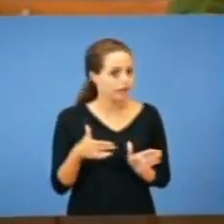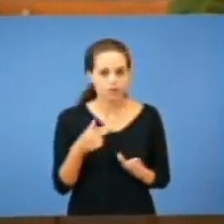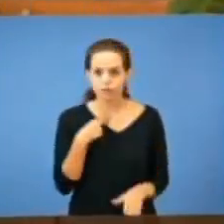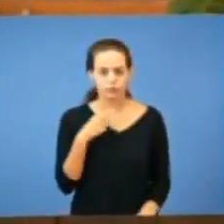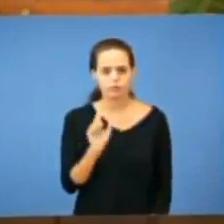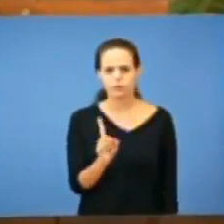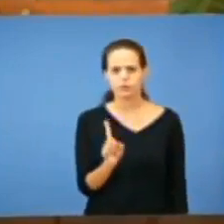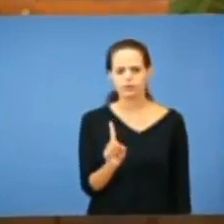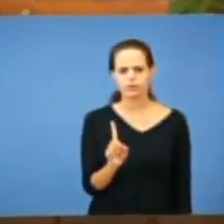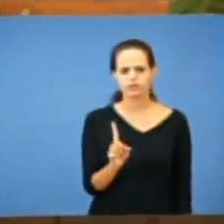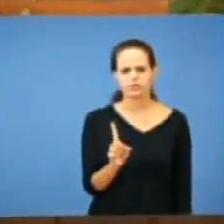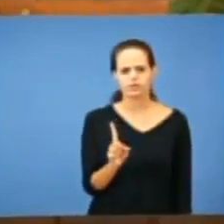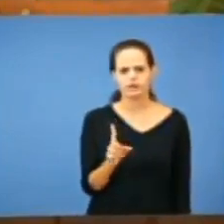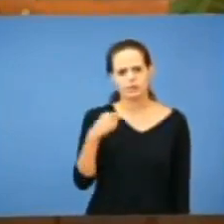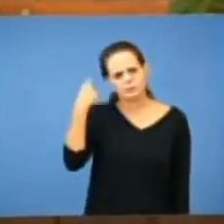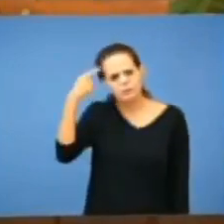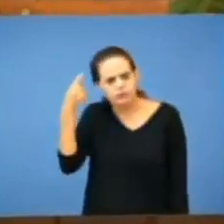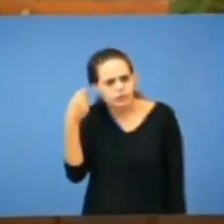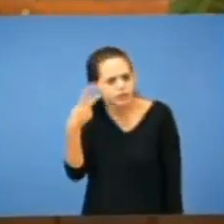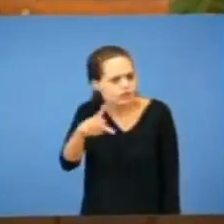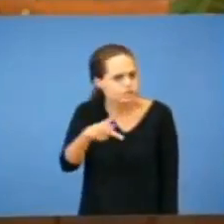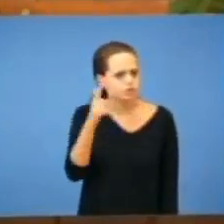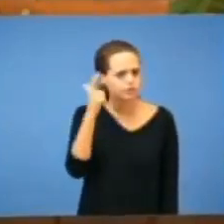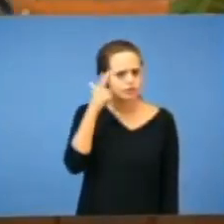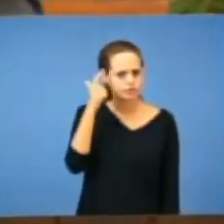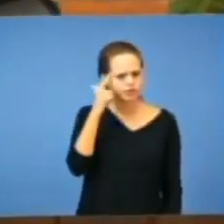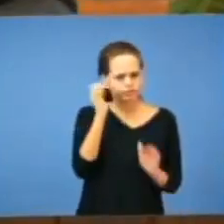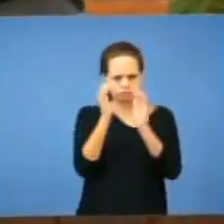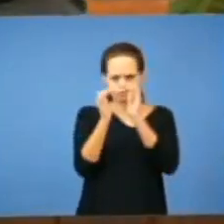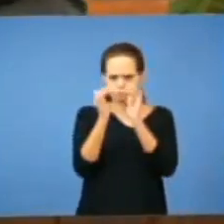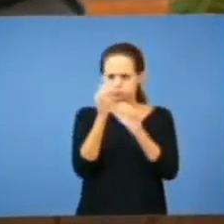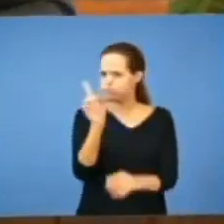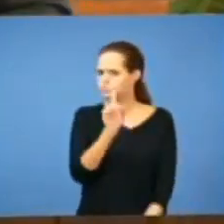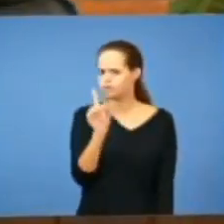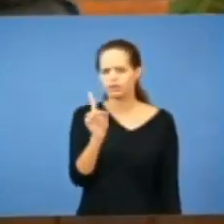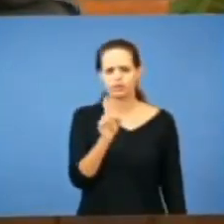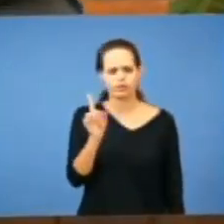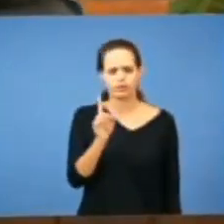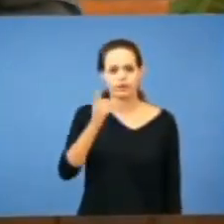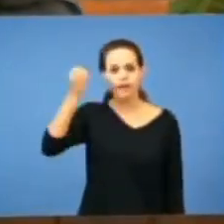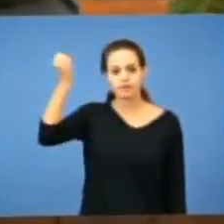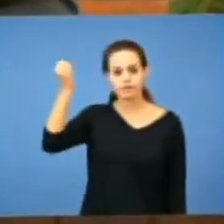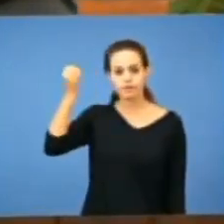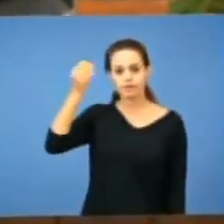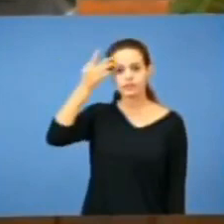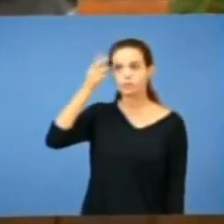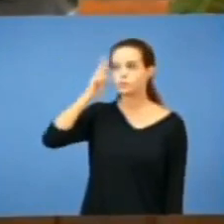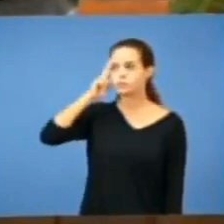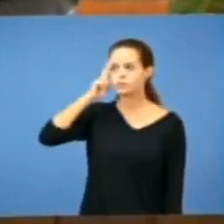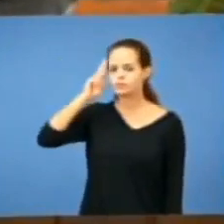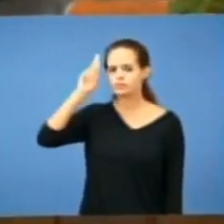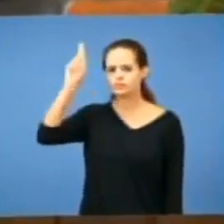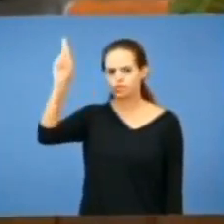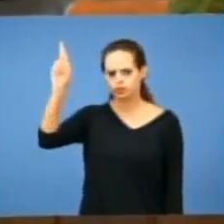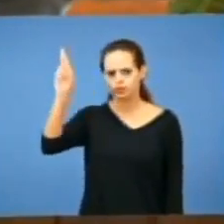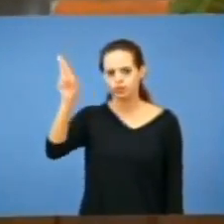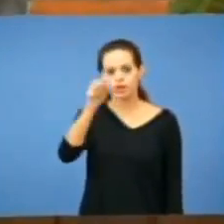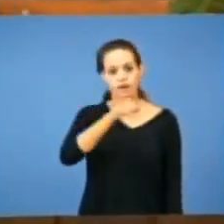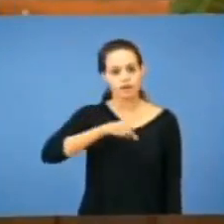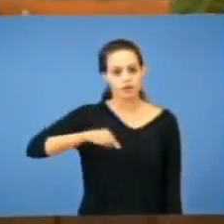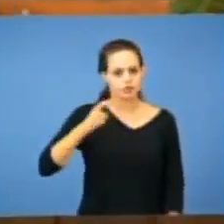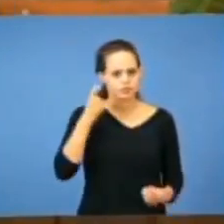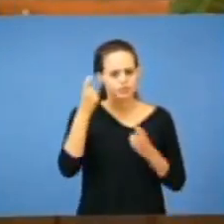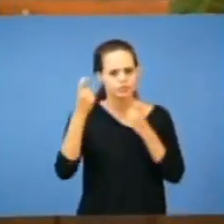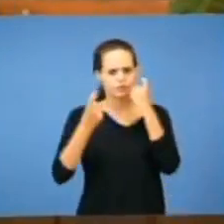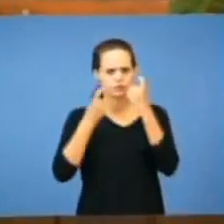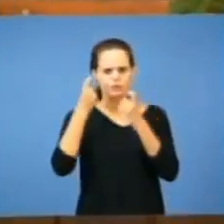head the craziness that you have without revelations. So see, my brethren, greatest concern is